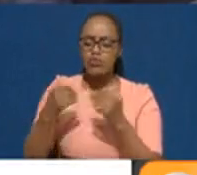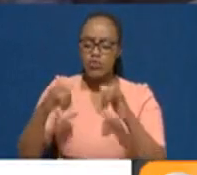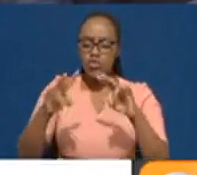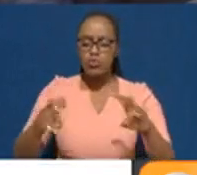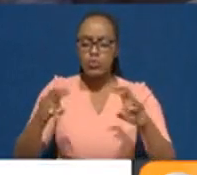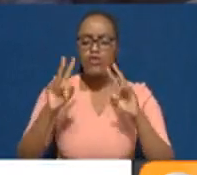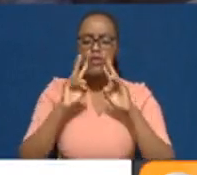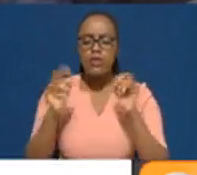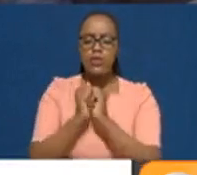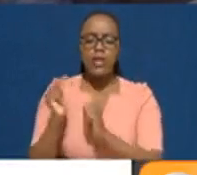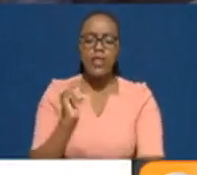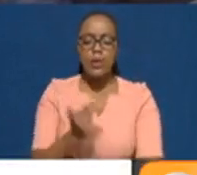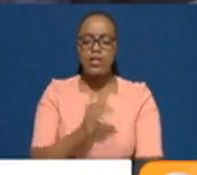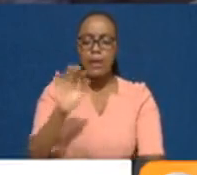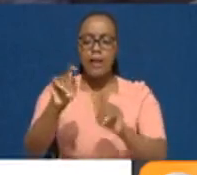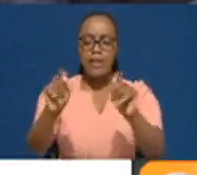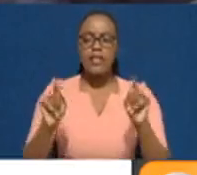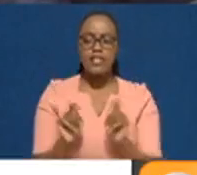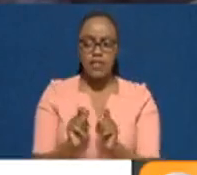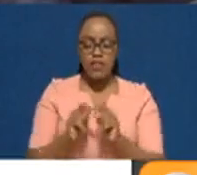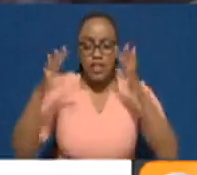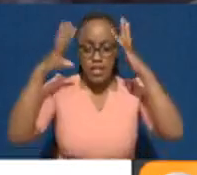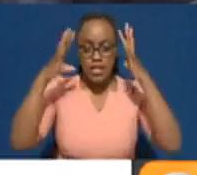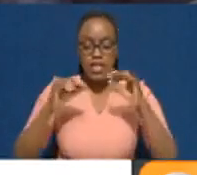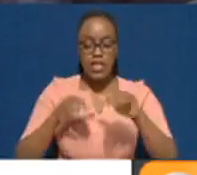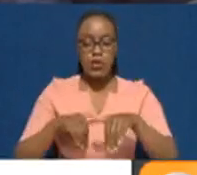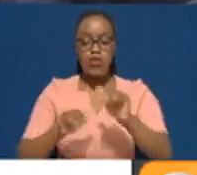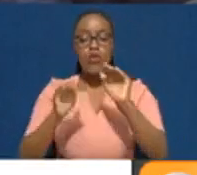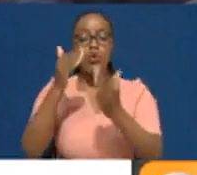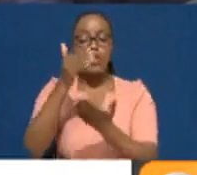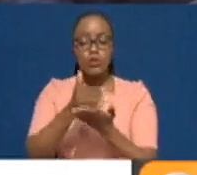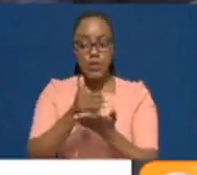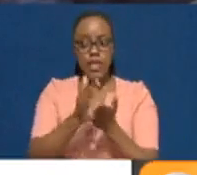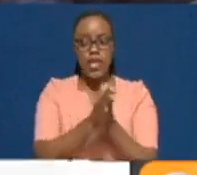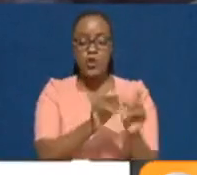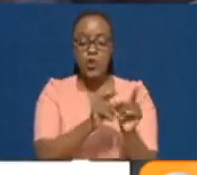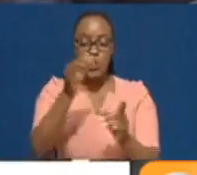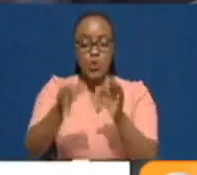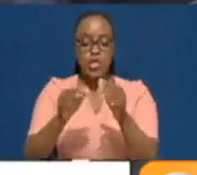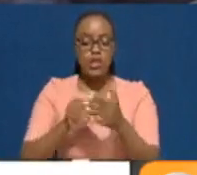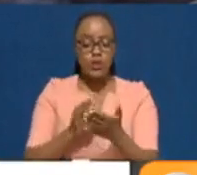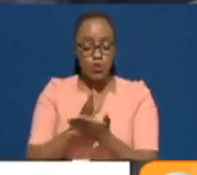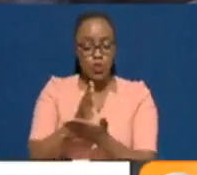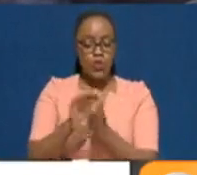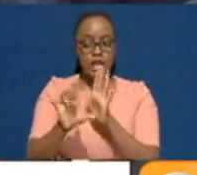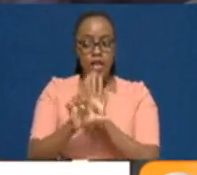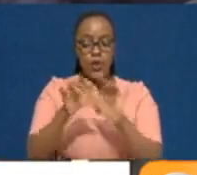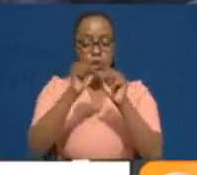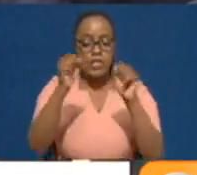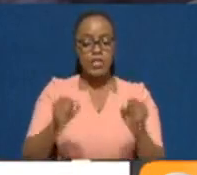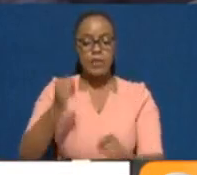Together with us and his team, they have decided to pursue truth and justice through the legal systems of the